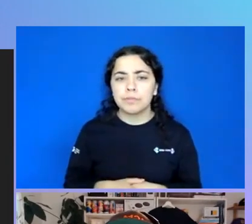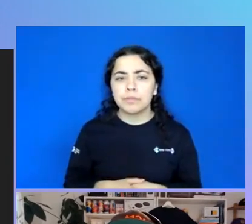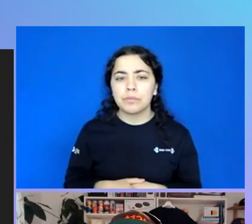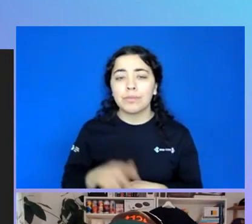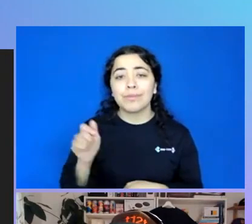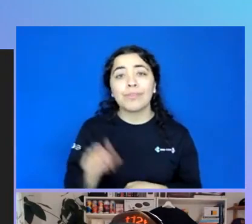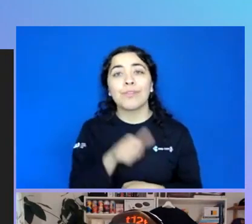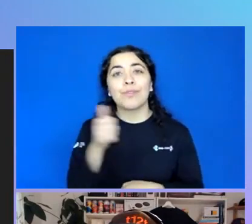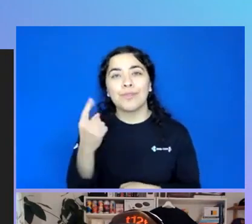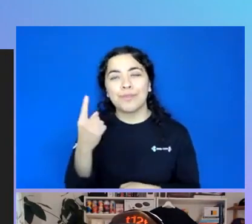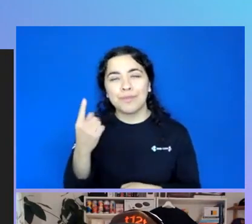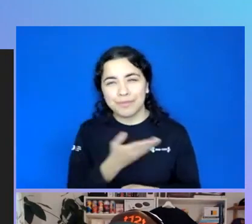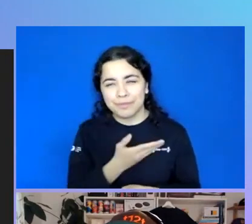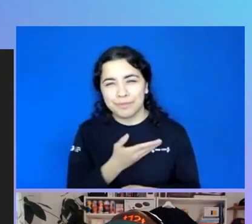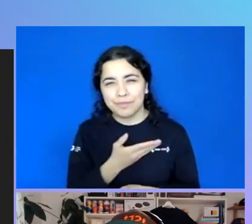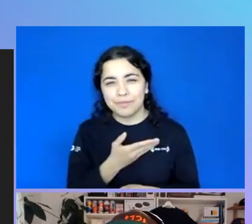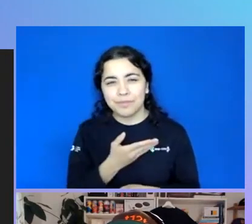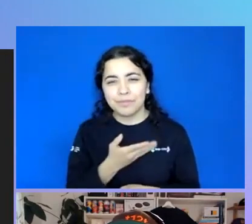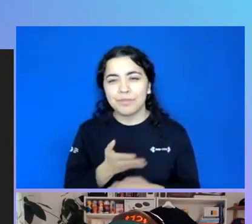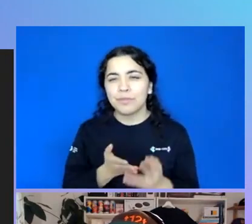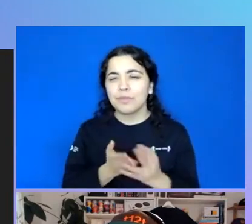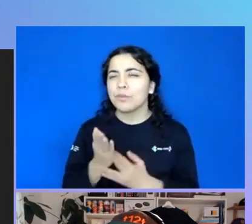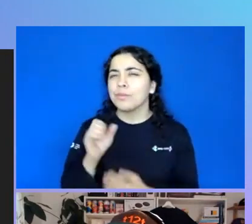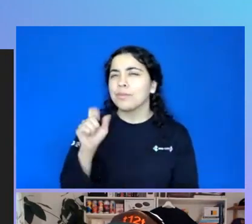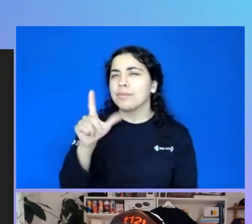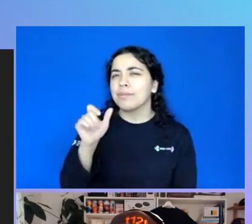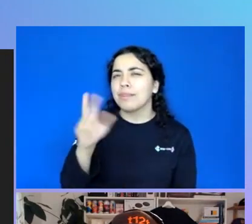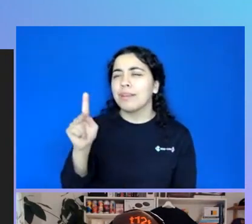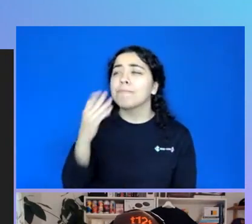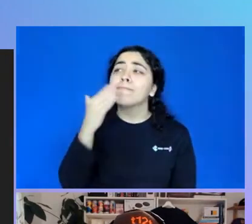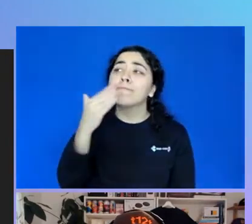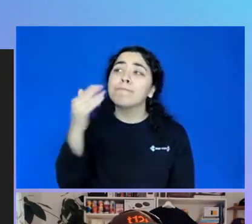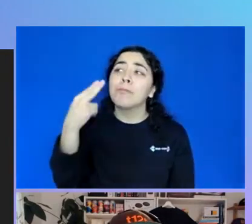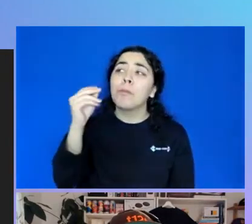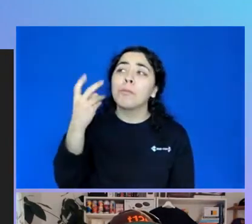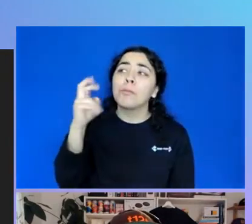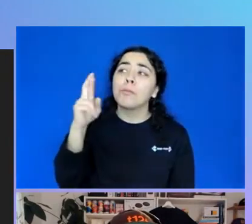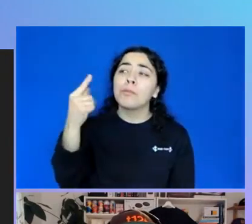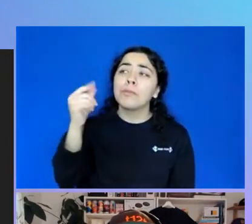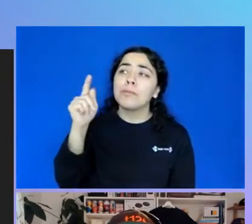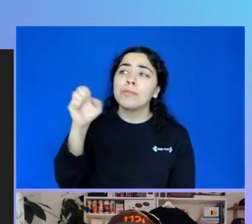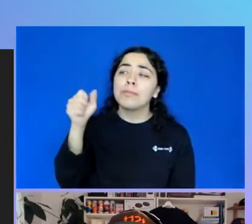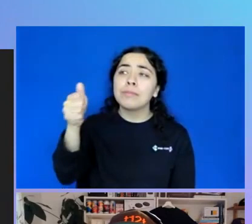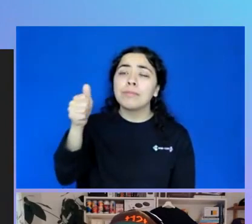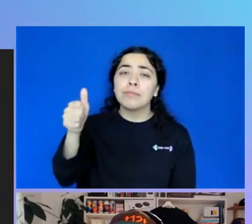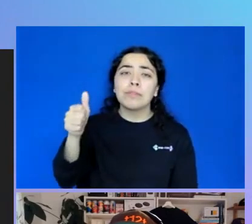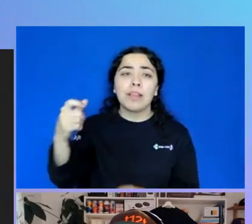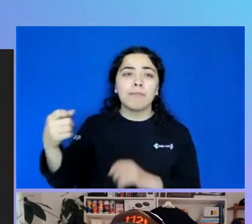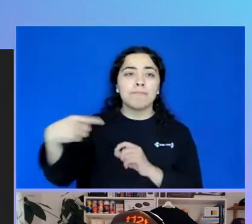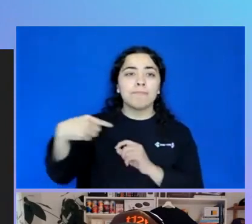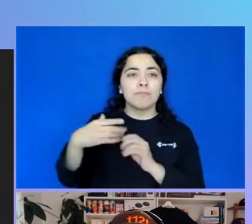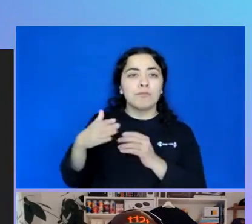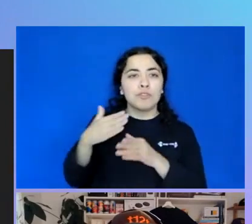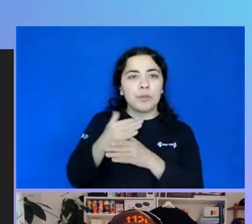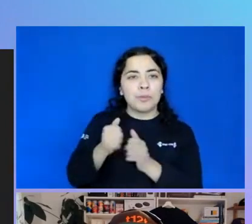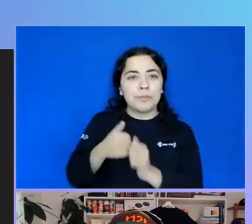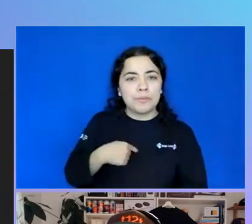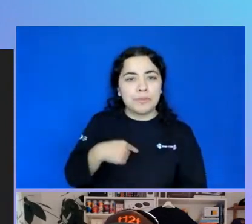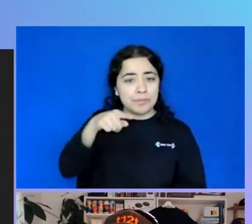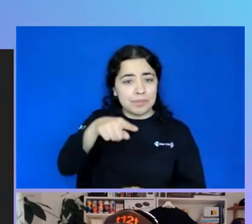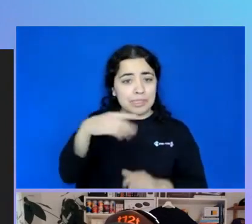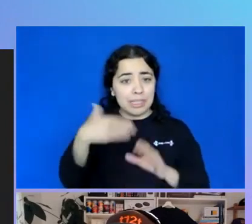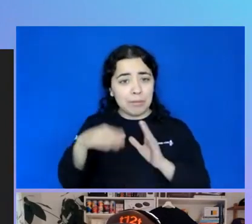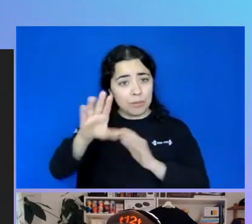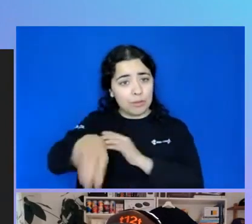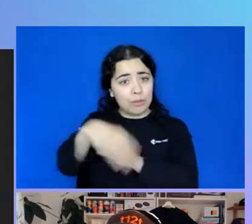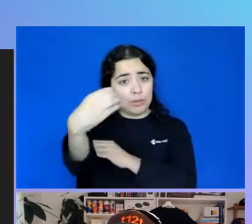another one through a Slack channel, thanks to Homer Gaines for sharing this. This is a Christmas email sent out. It's